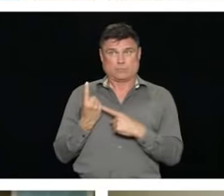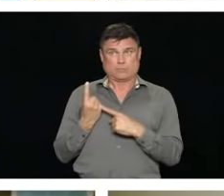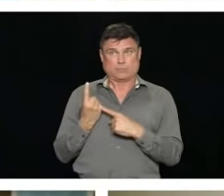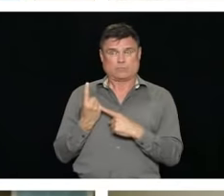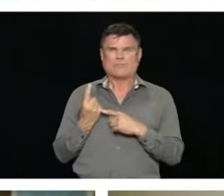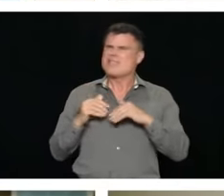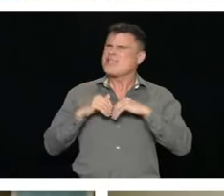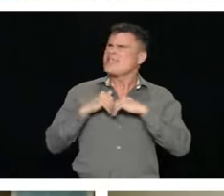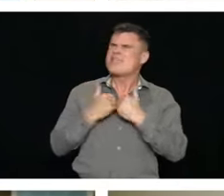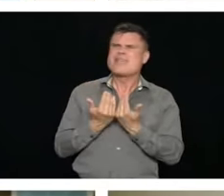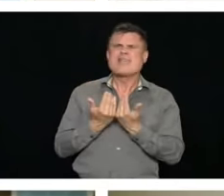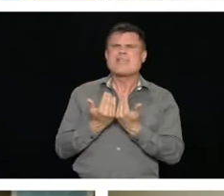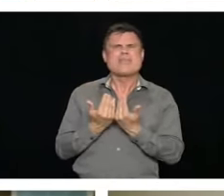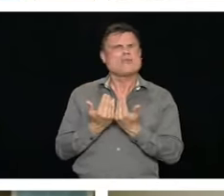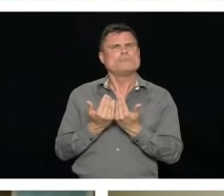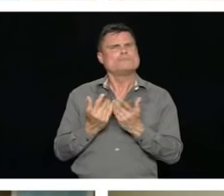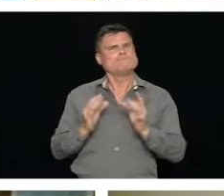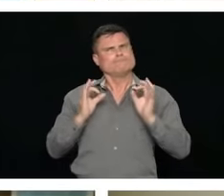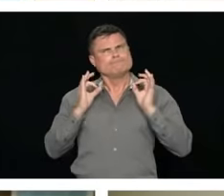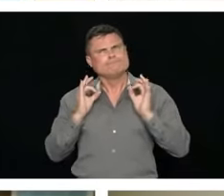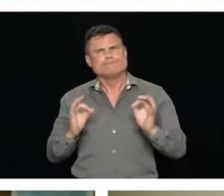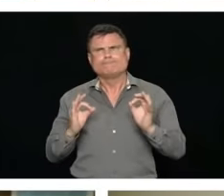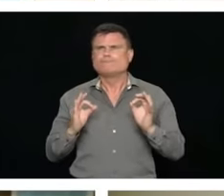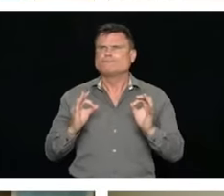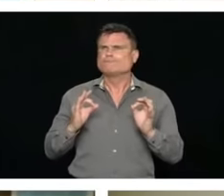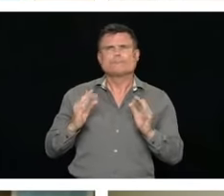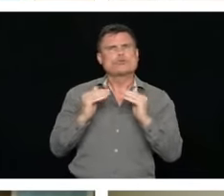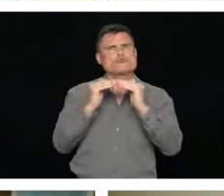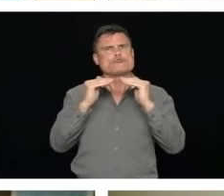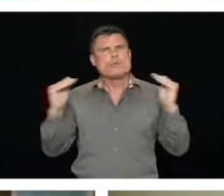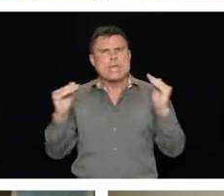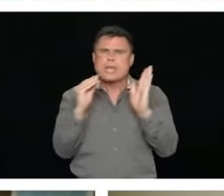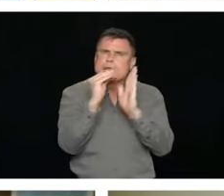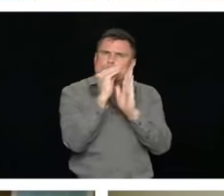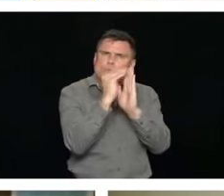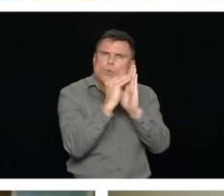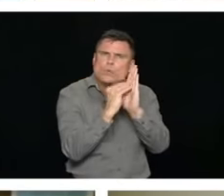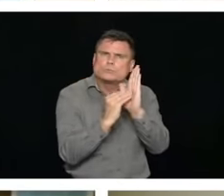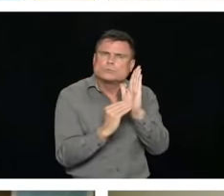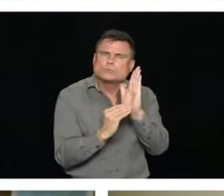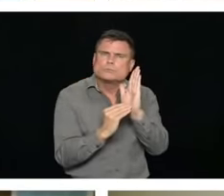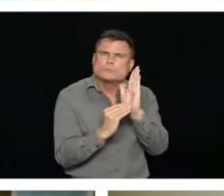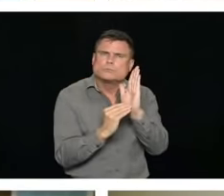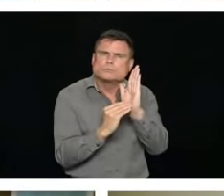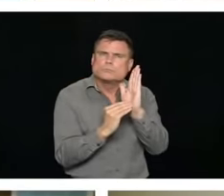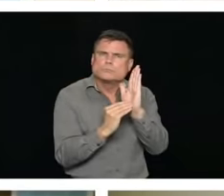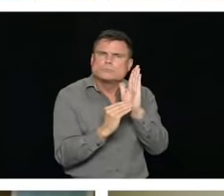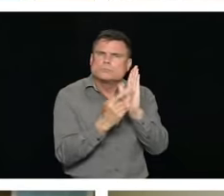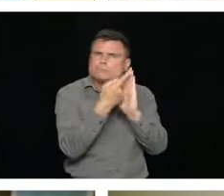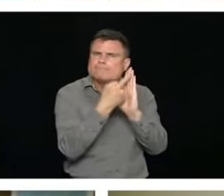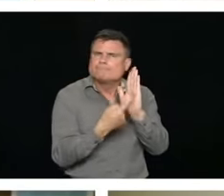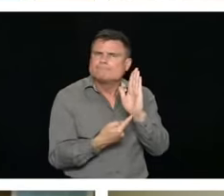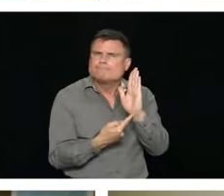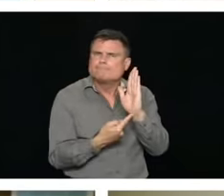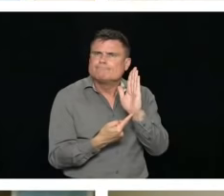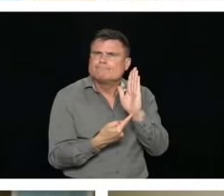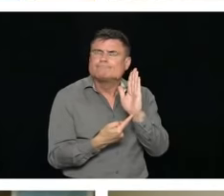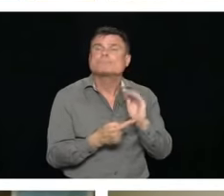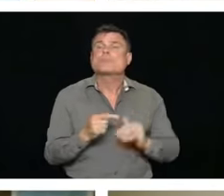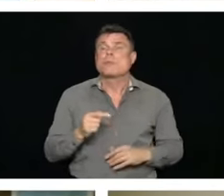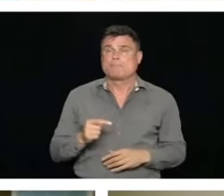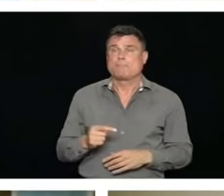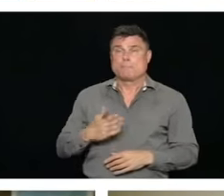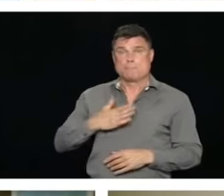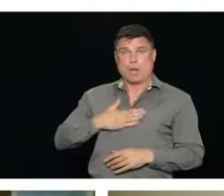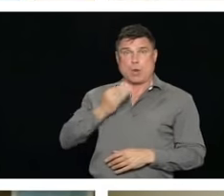We have been told that our district that no one will fail, but that marking is not going to be accurate representation of the classwork. So I